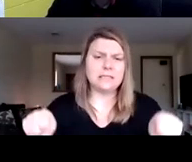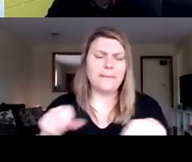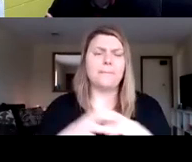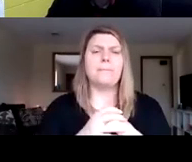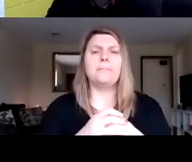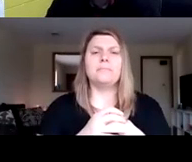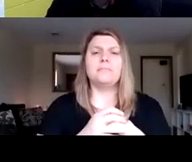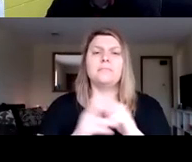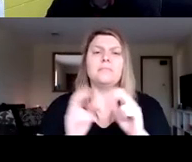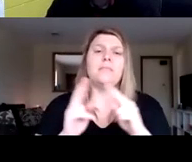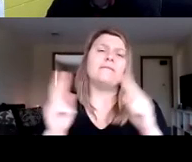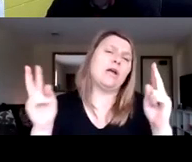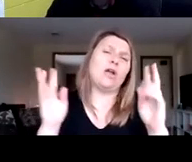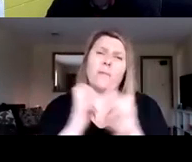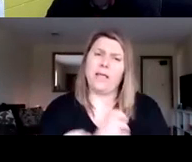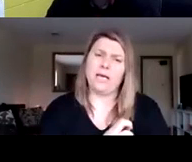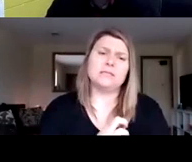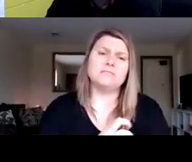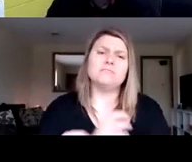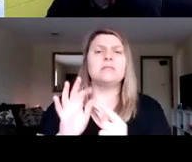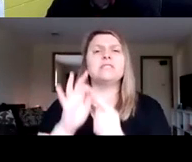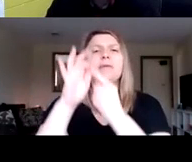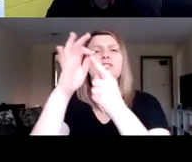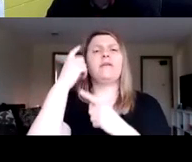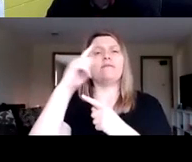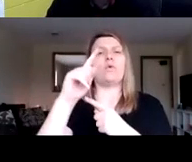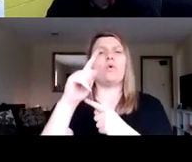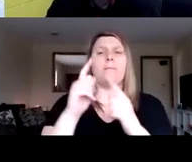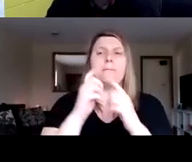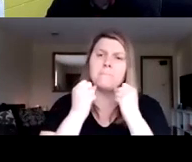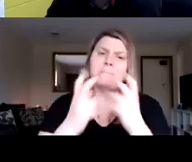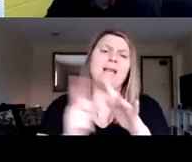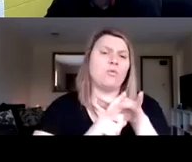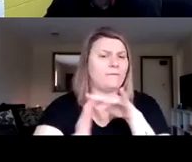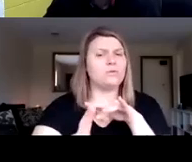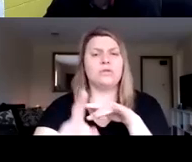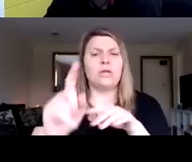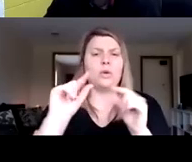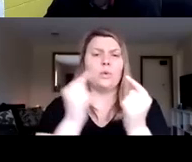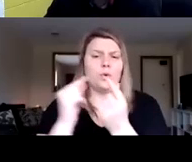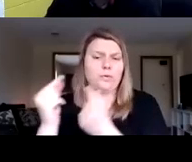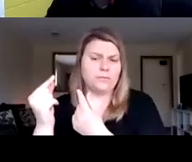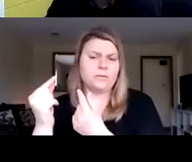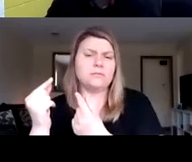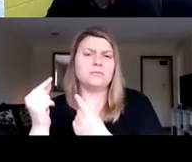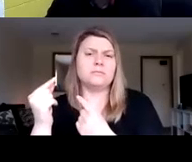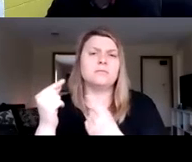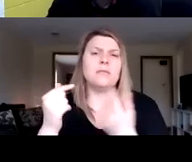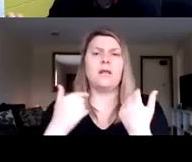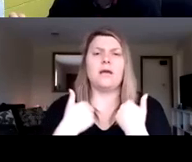is incredibly complex, especially for numerous refugee groups that